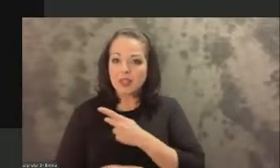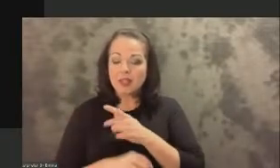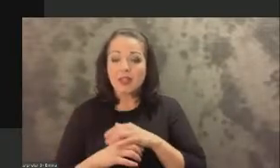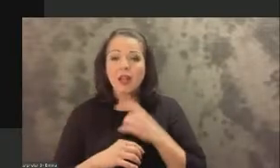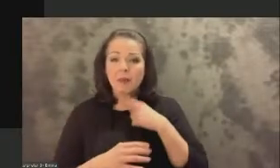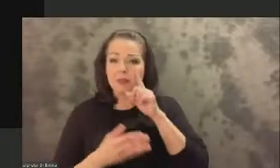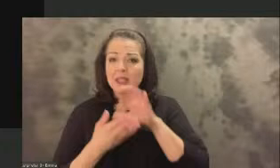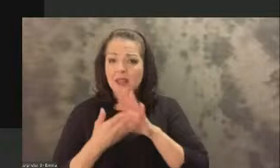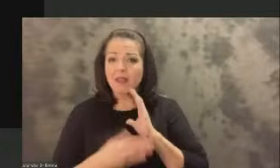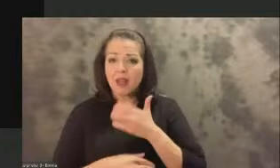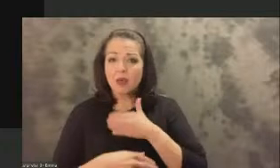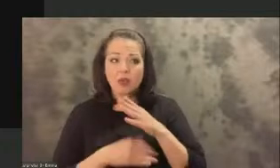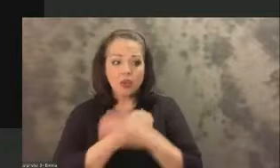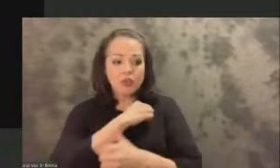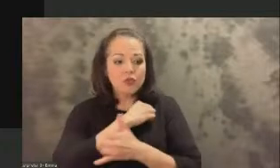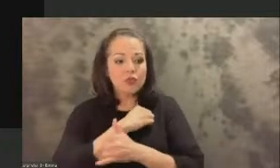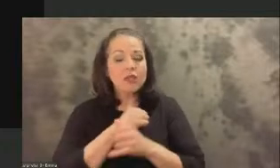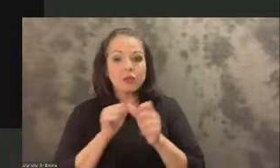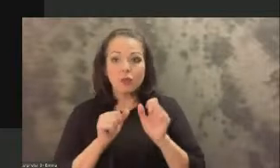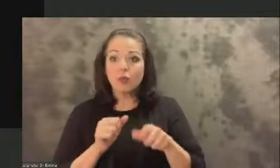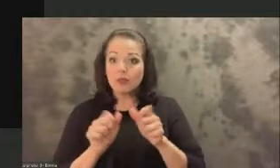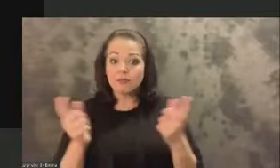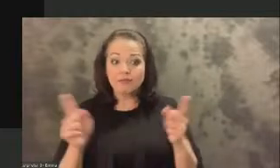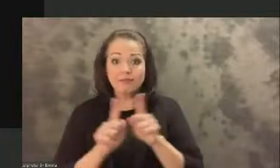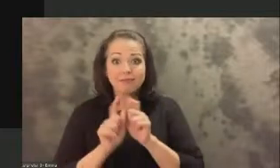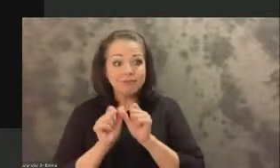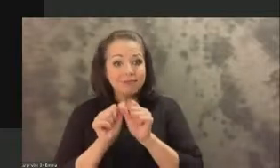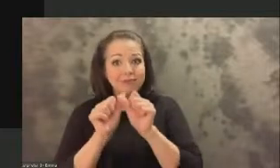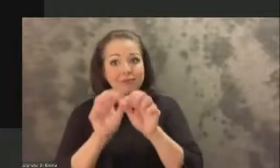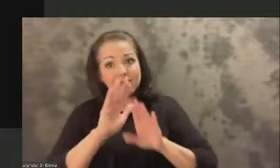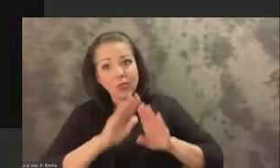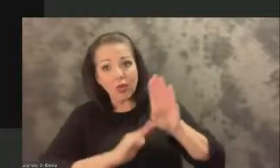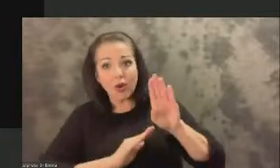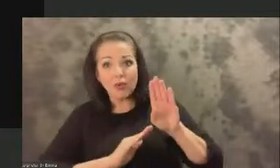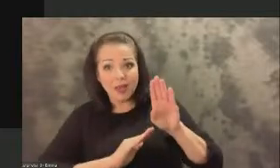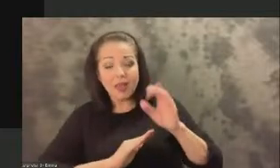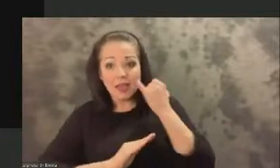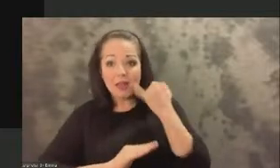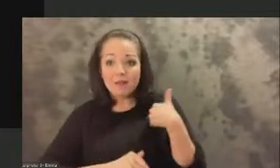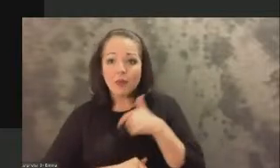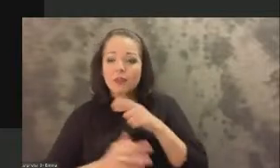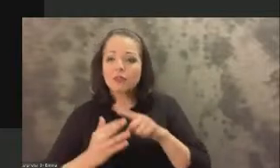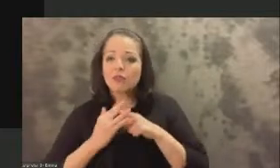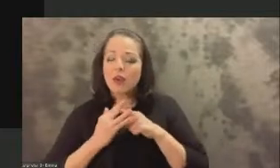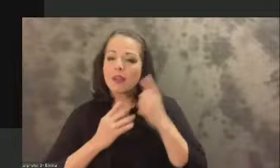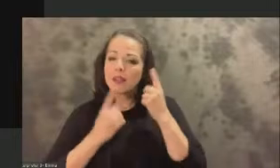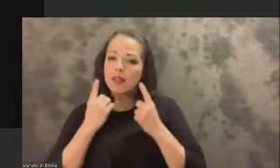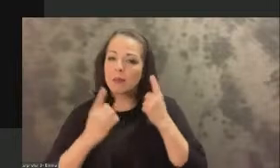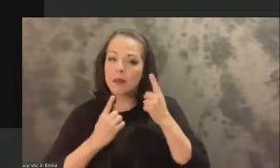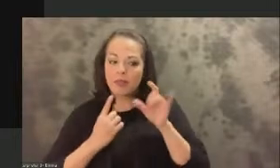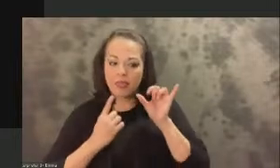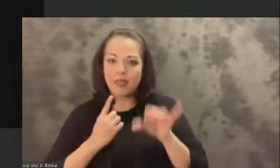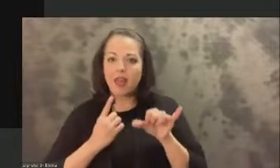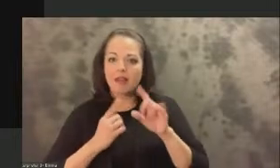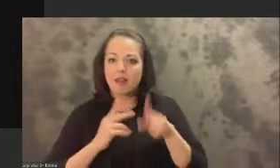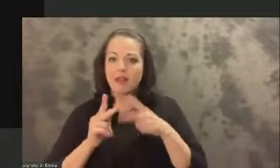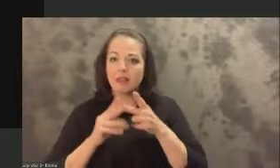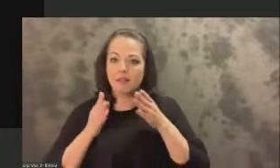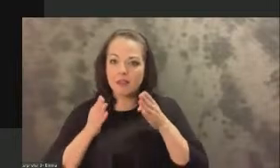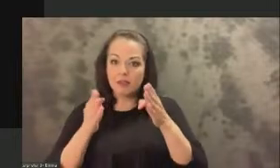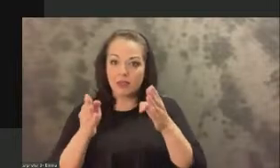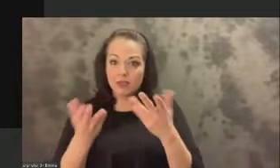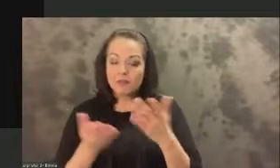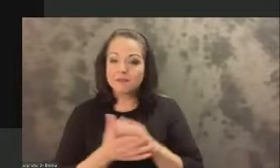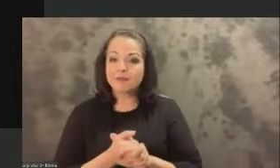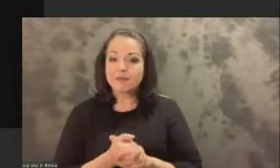would come a long way if we were able to start thinking in that direction.